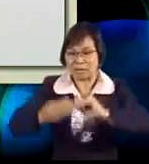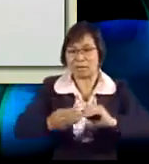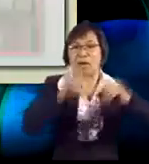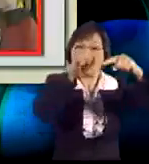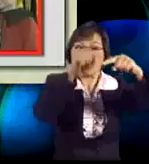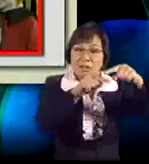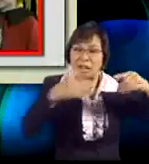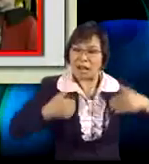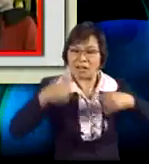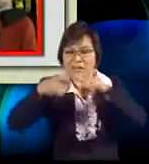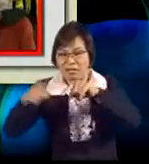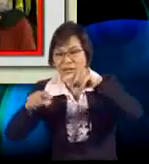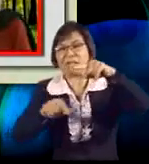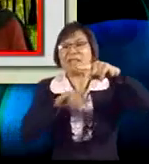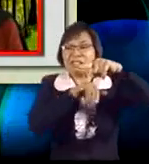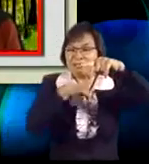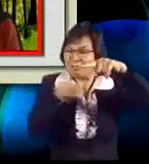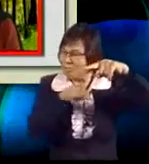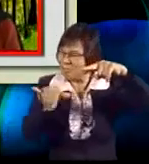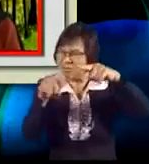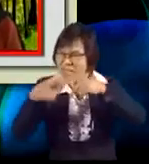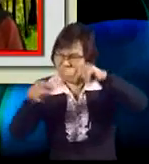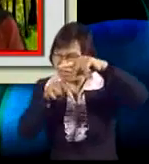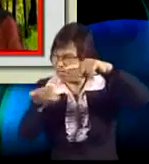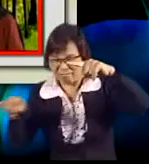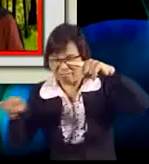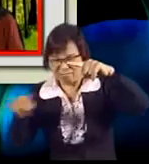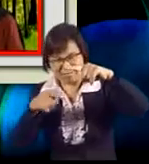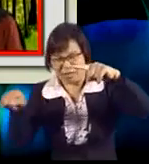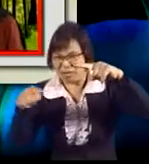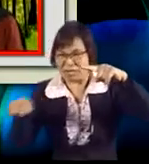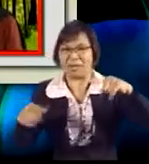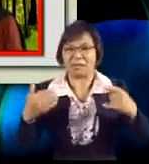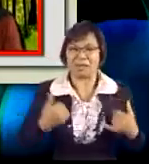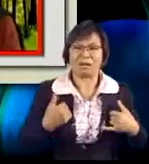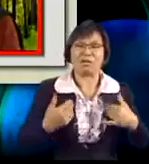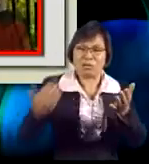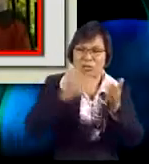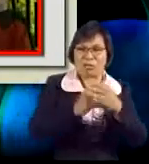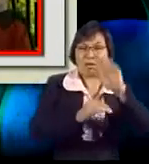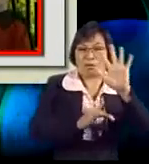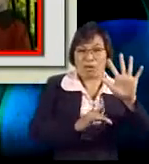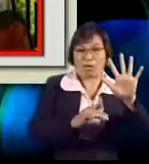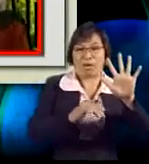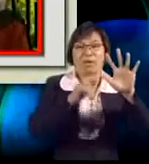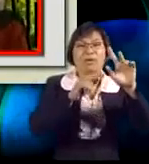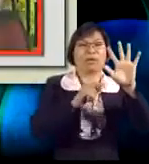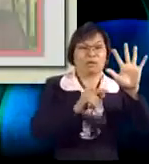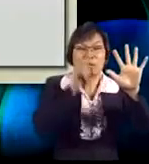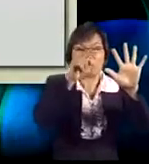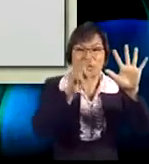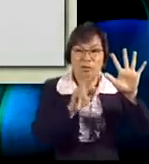Nick learned to add two mixed numbers where the fractions had different denominators. Let's do a revision of